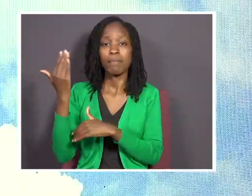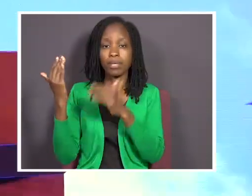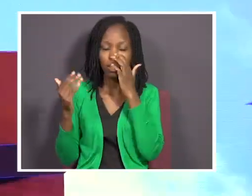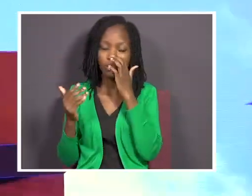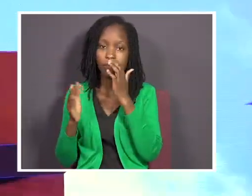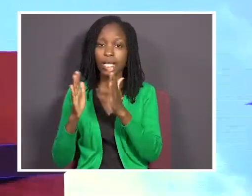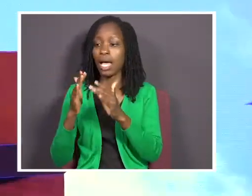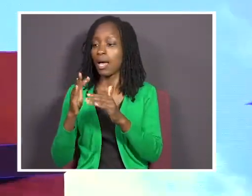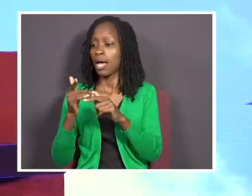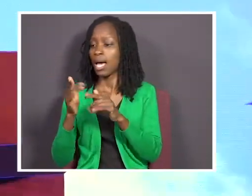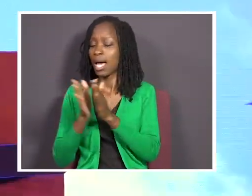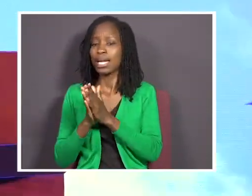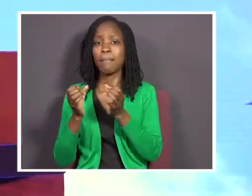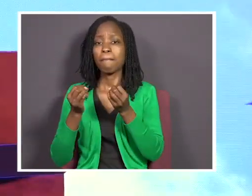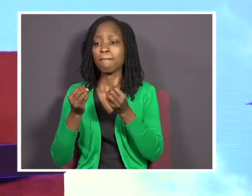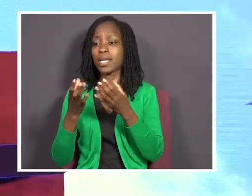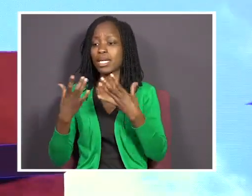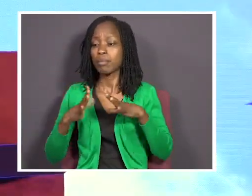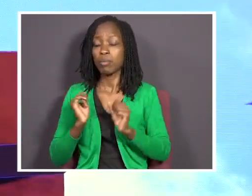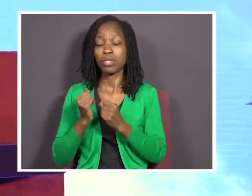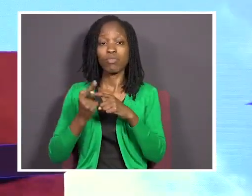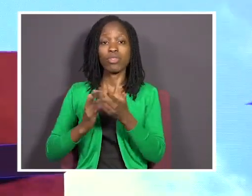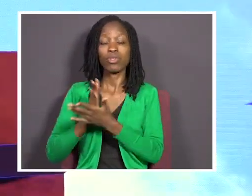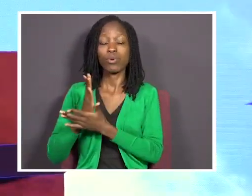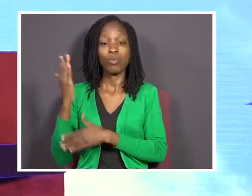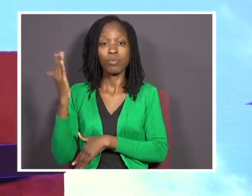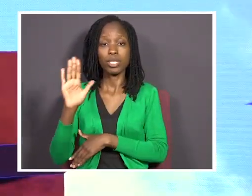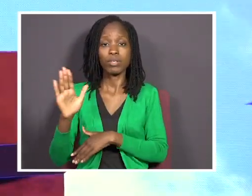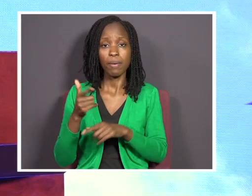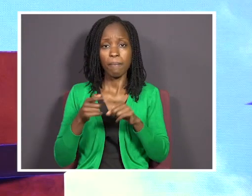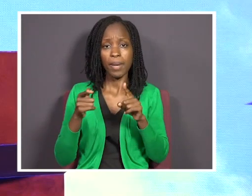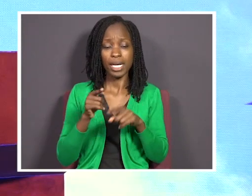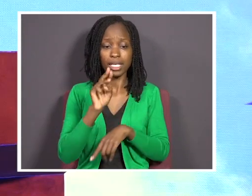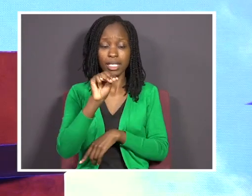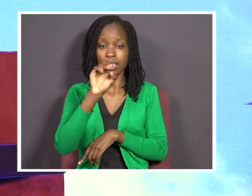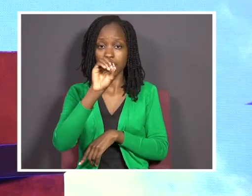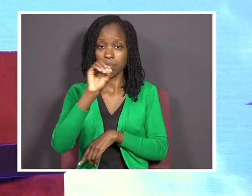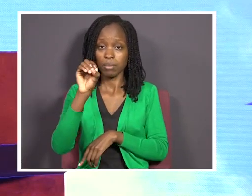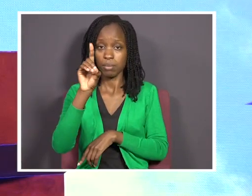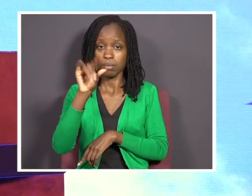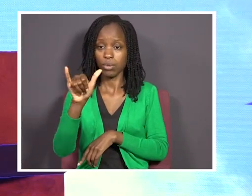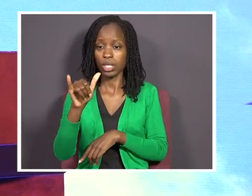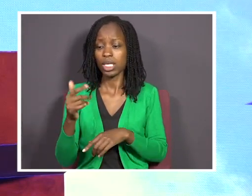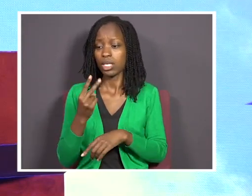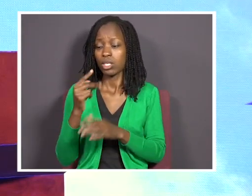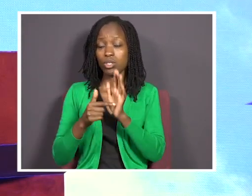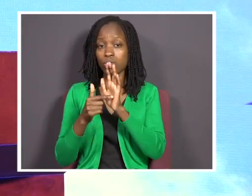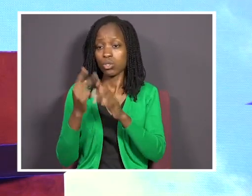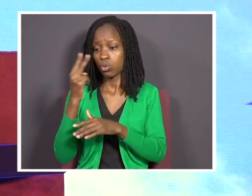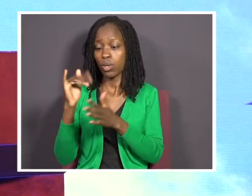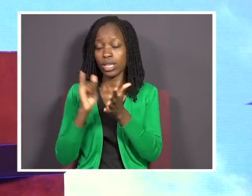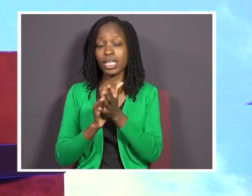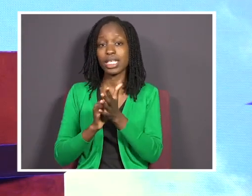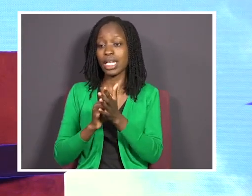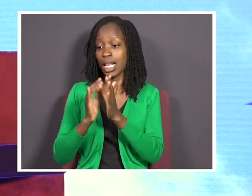his preaching? I think it is because, among other things, he recognized that life is founded on